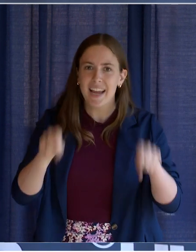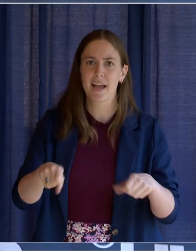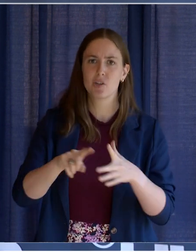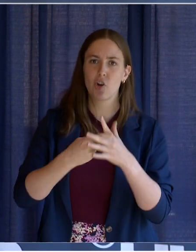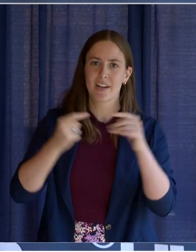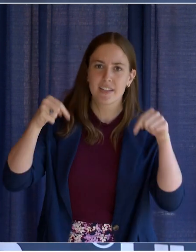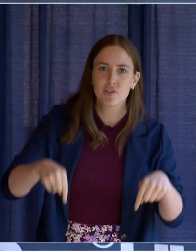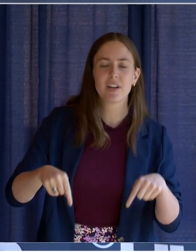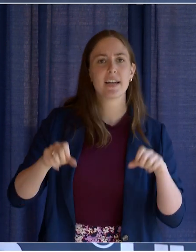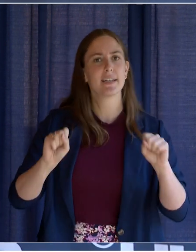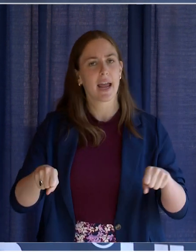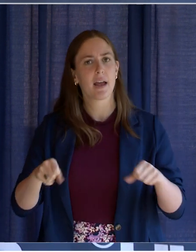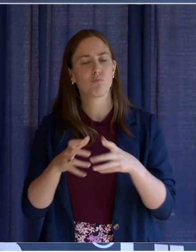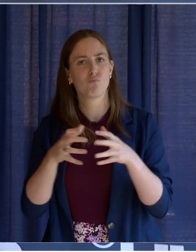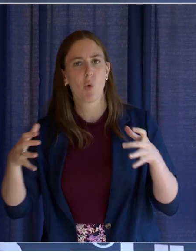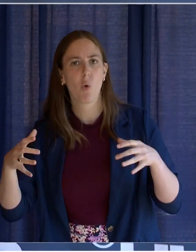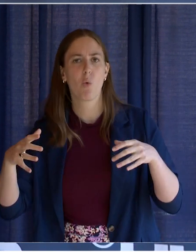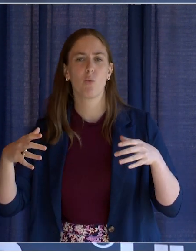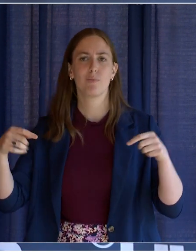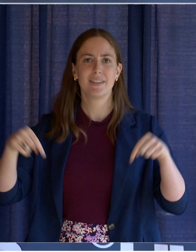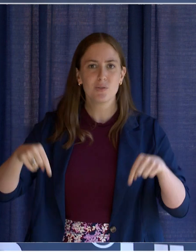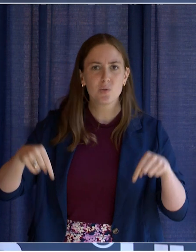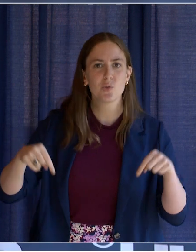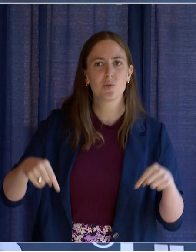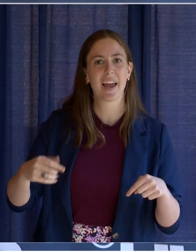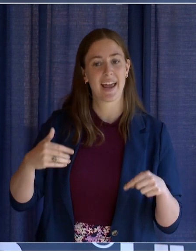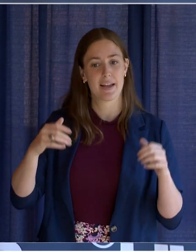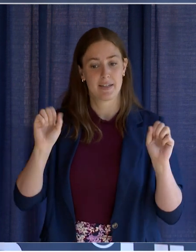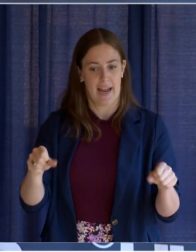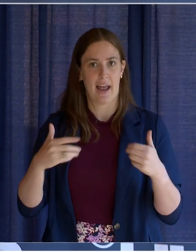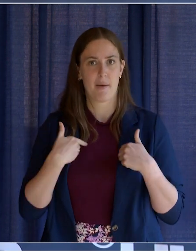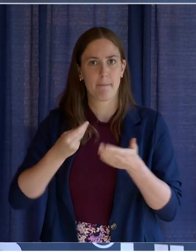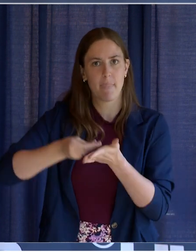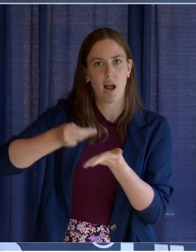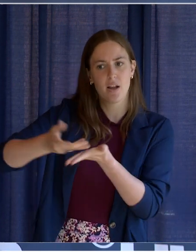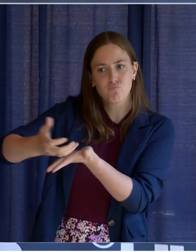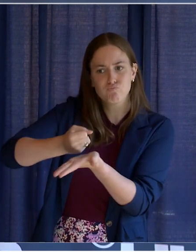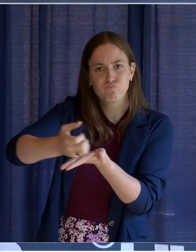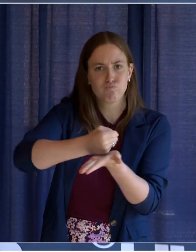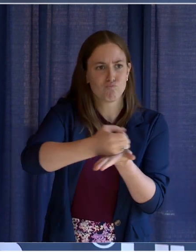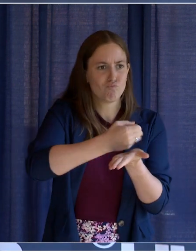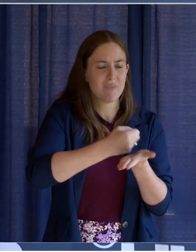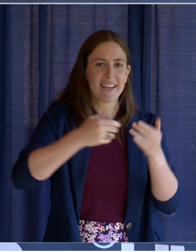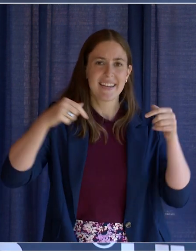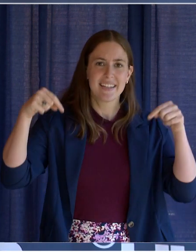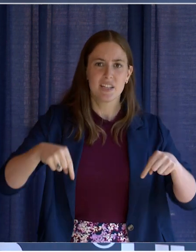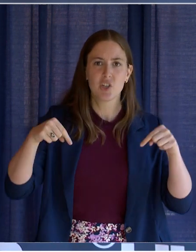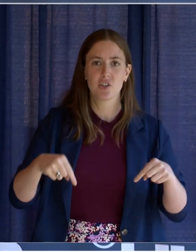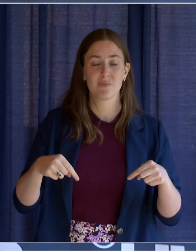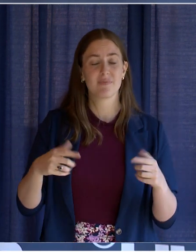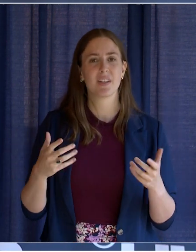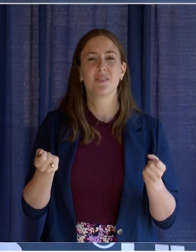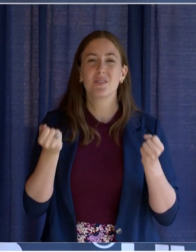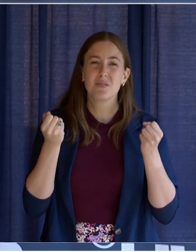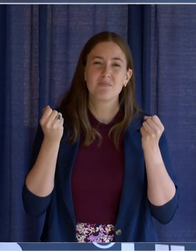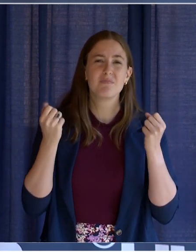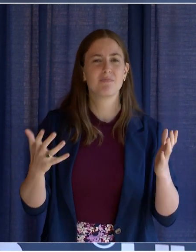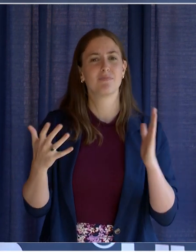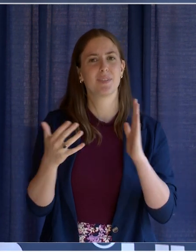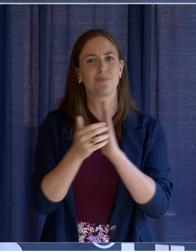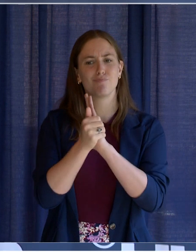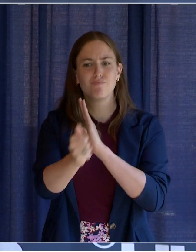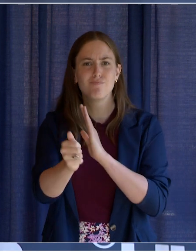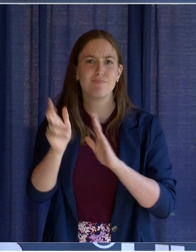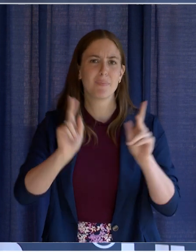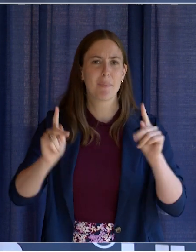can attract capital here, you have fantastic talent here that wants to stay on the East